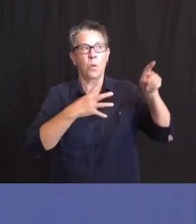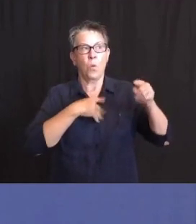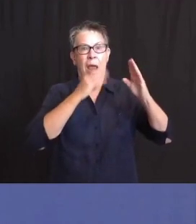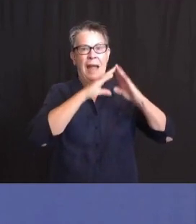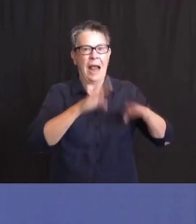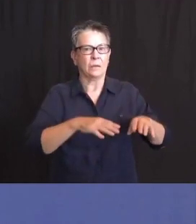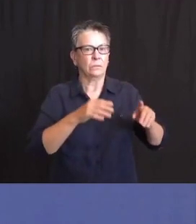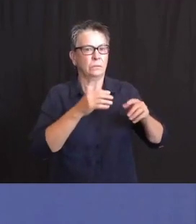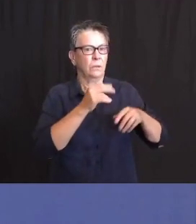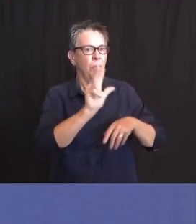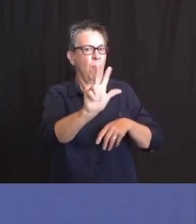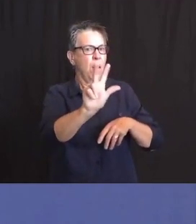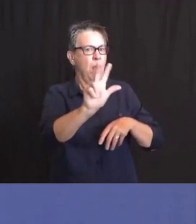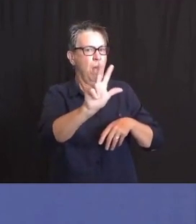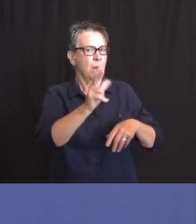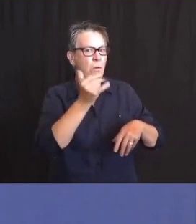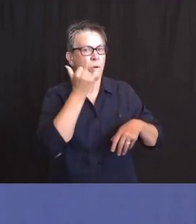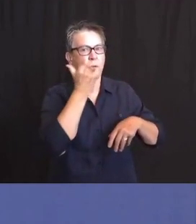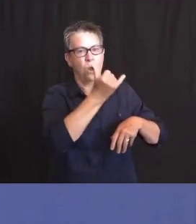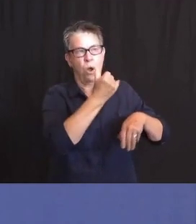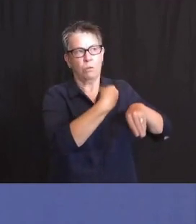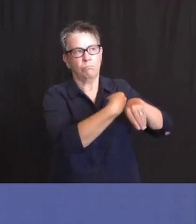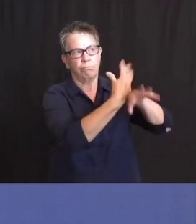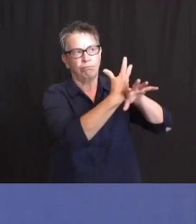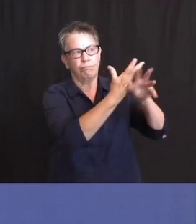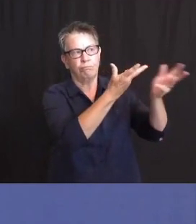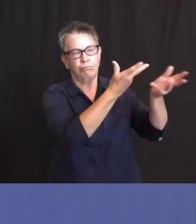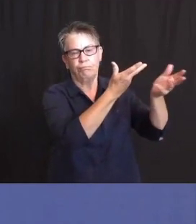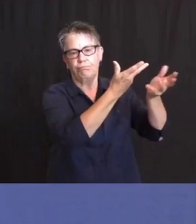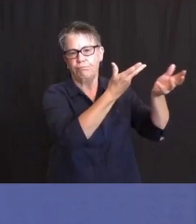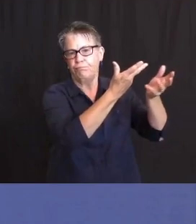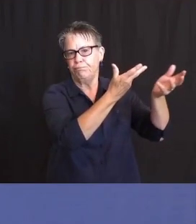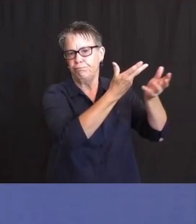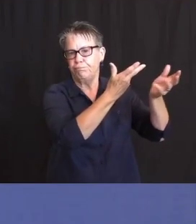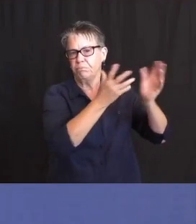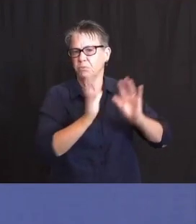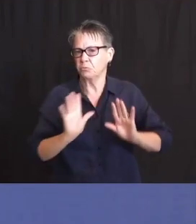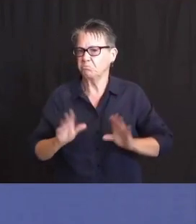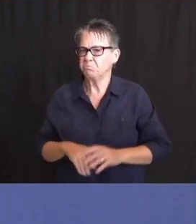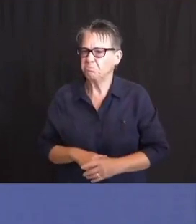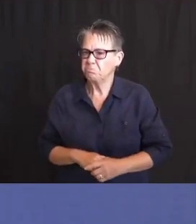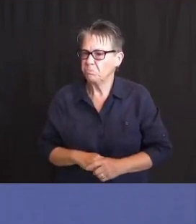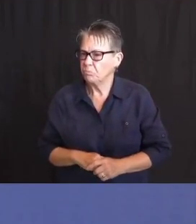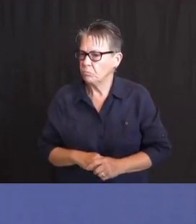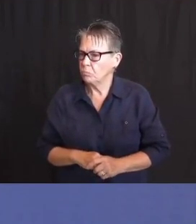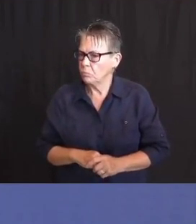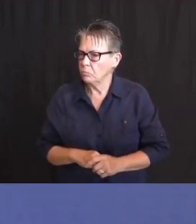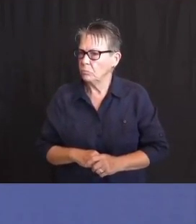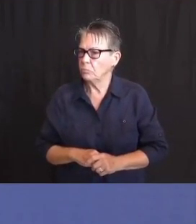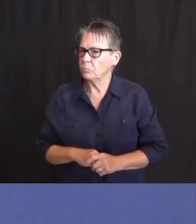times. And we also reserve the right to revisit this three a week